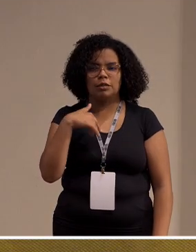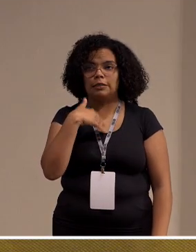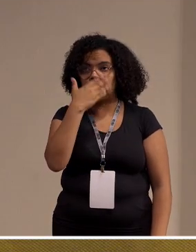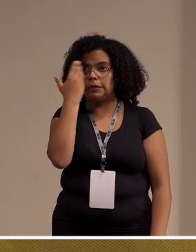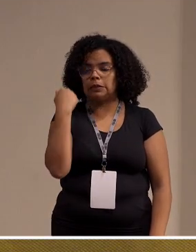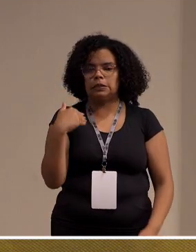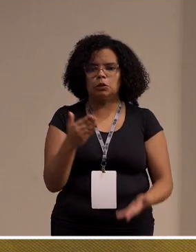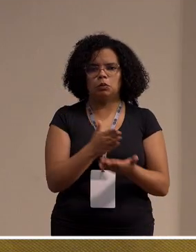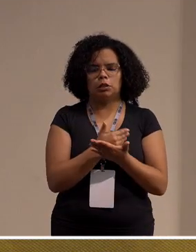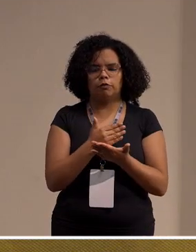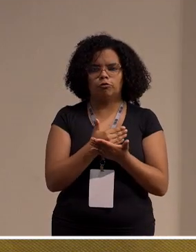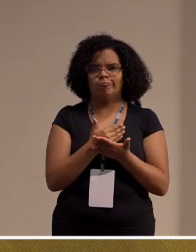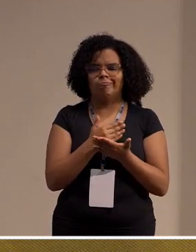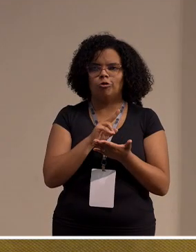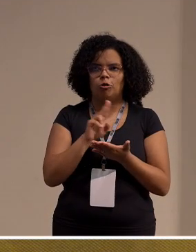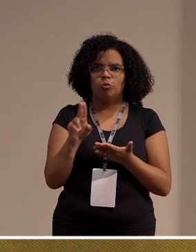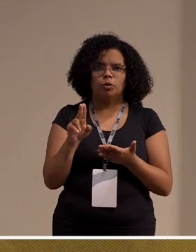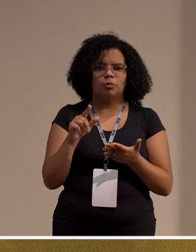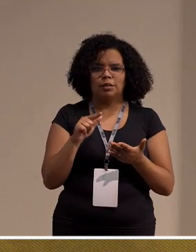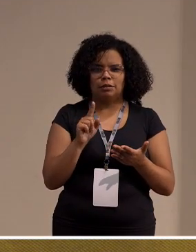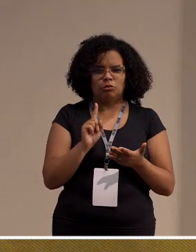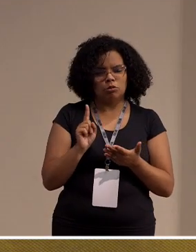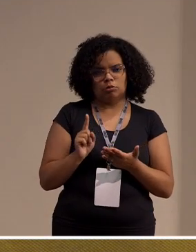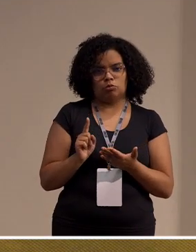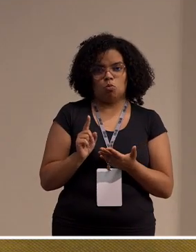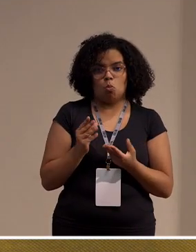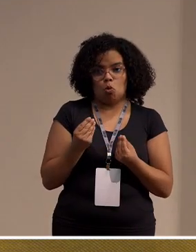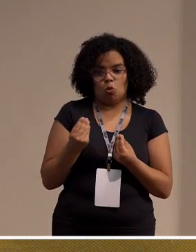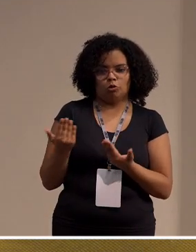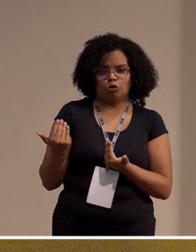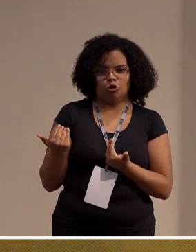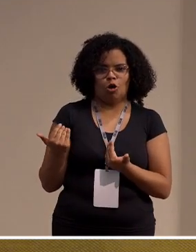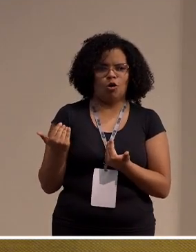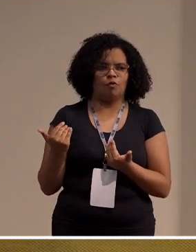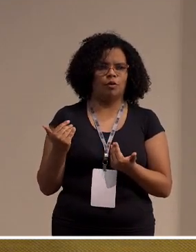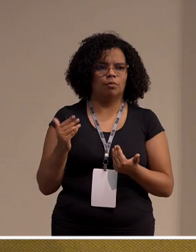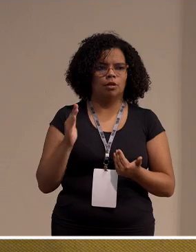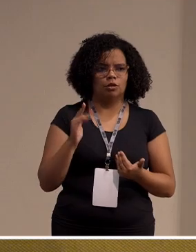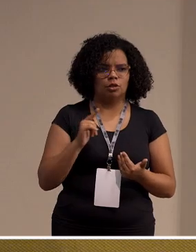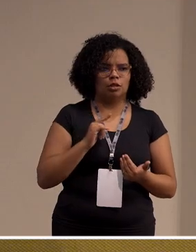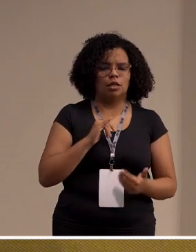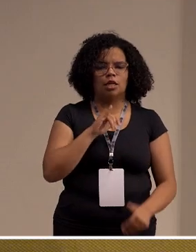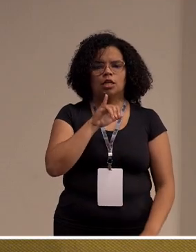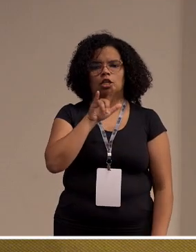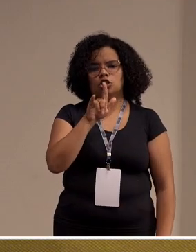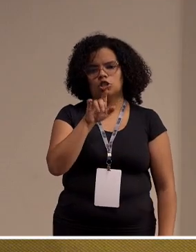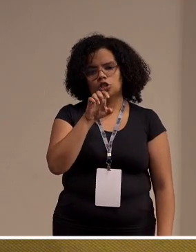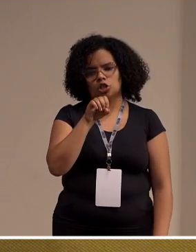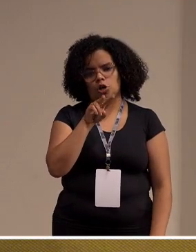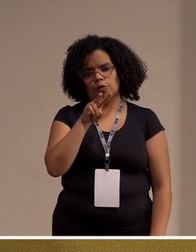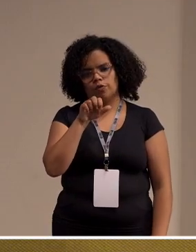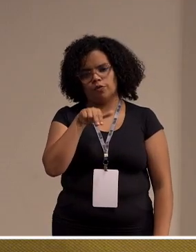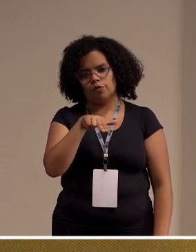He's not so young anymore, but Jelani Cobb at the New Yorker does really good work.